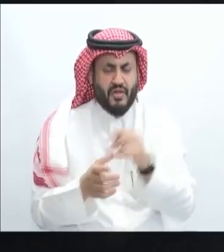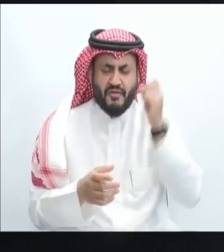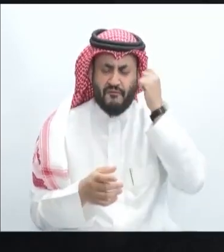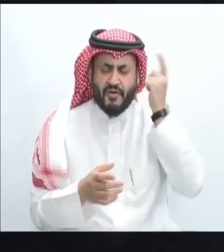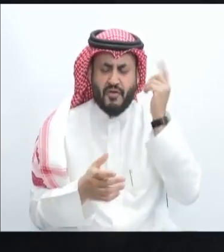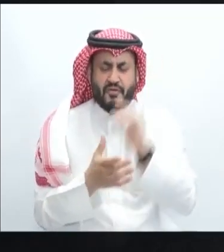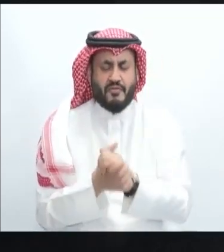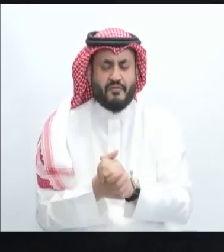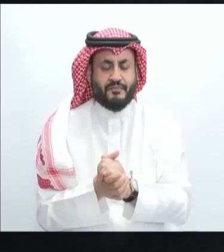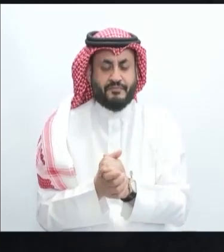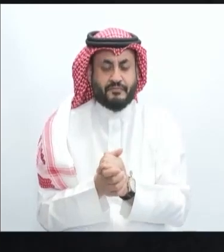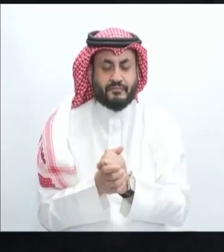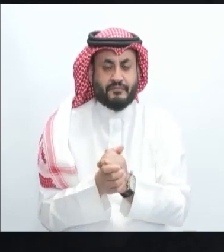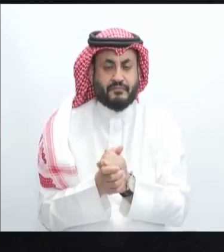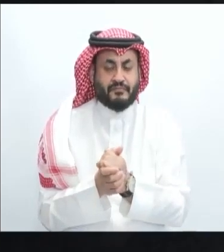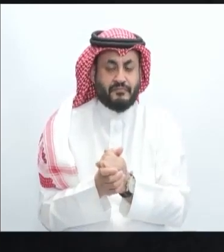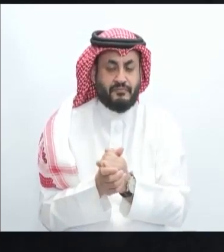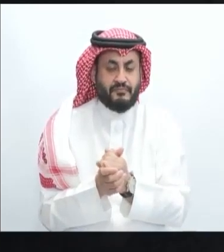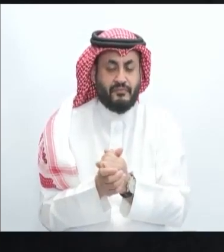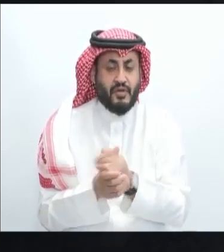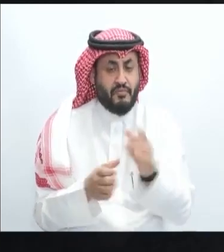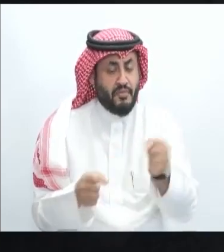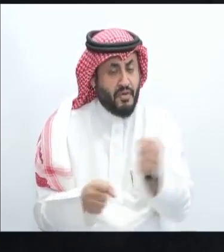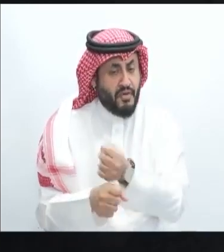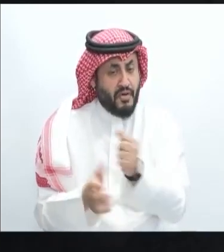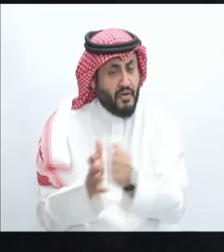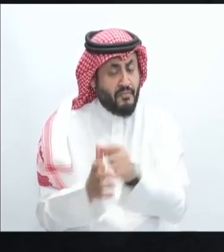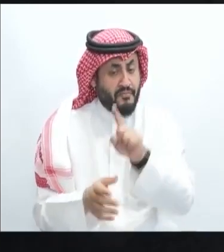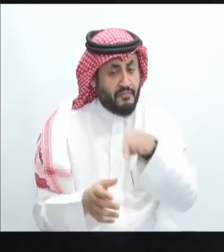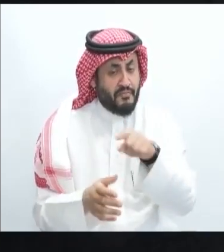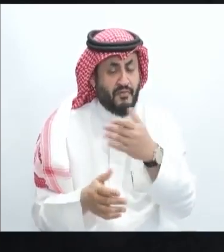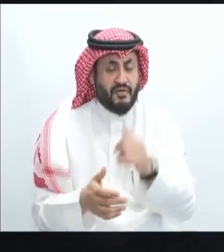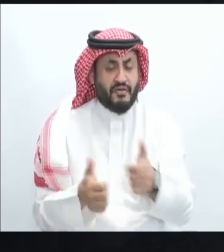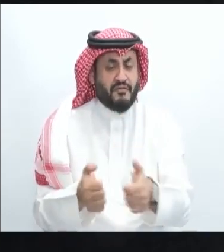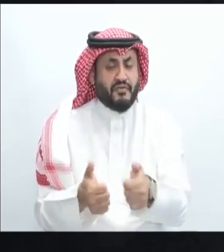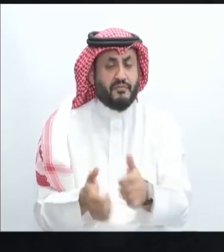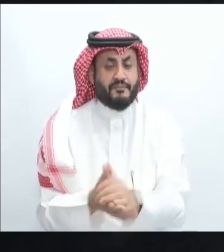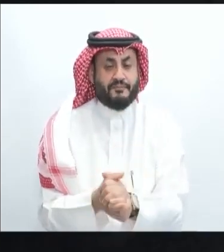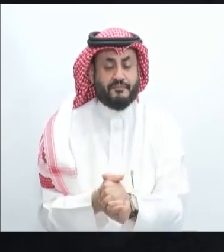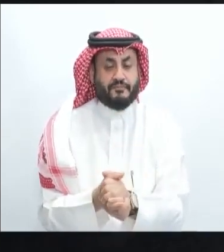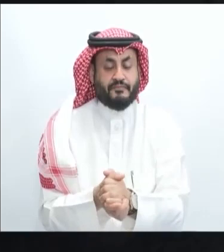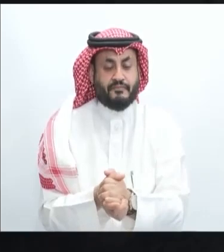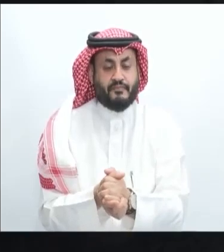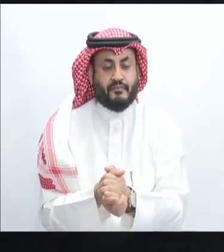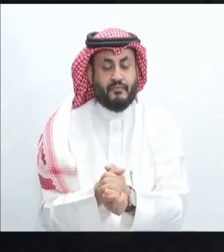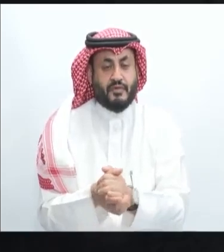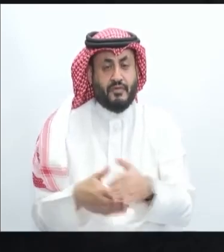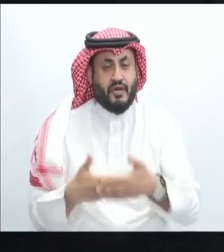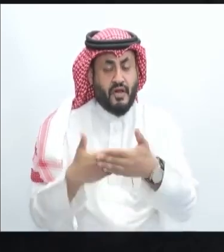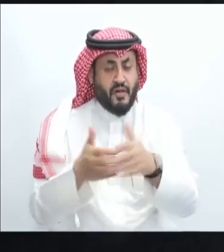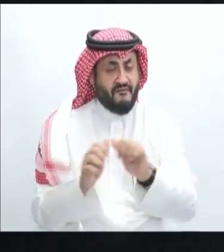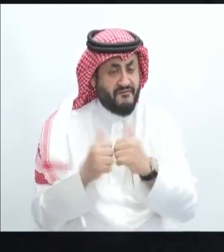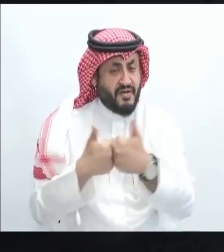and important things, maybe doing your homework or going to do some activities or helping your